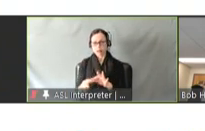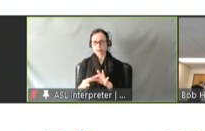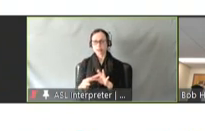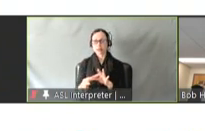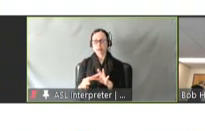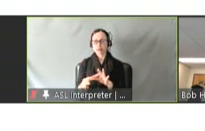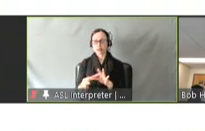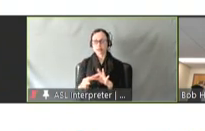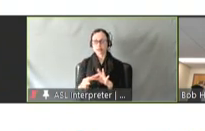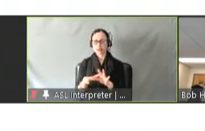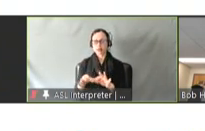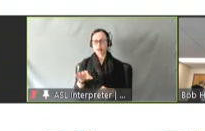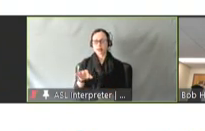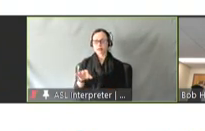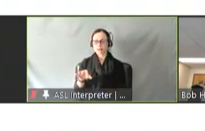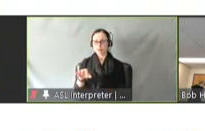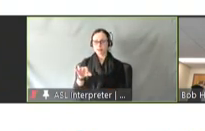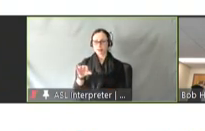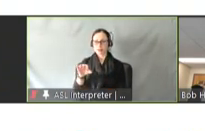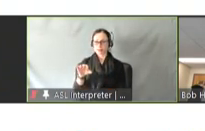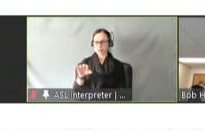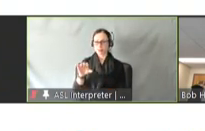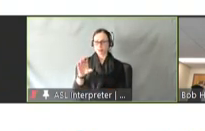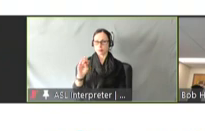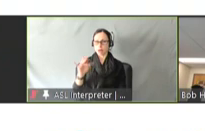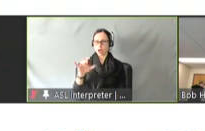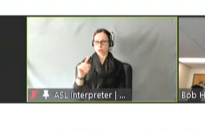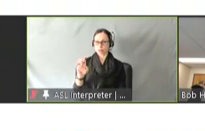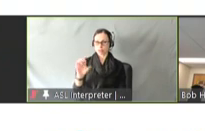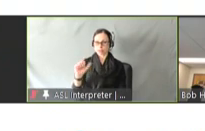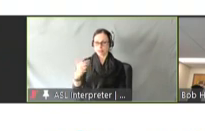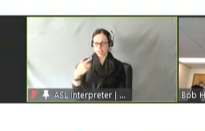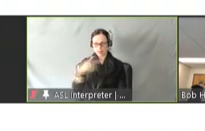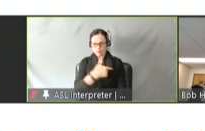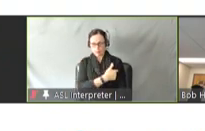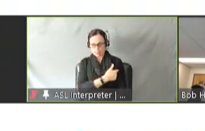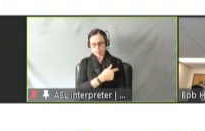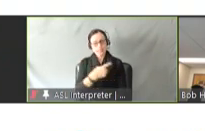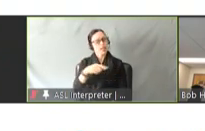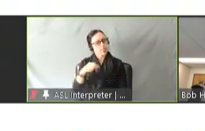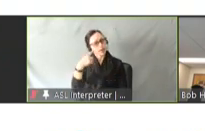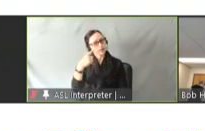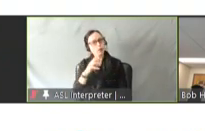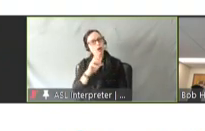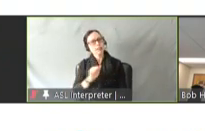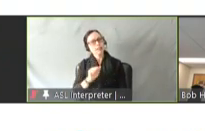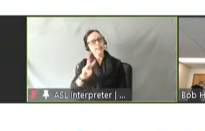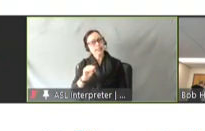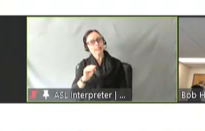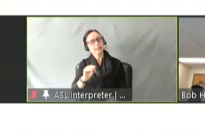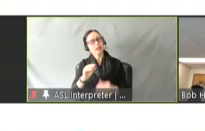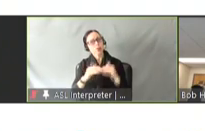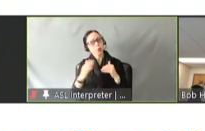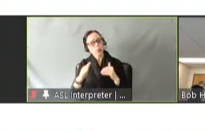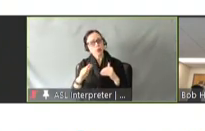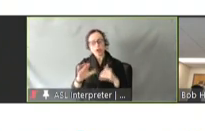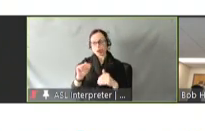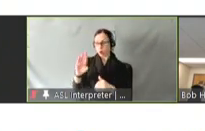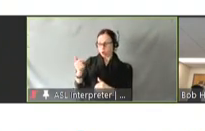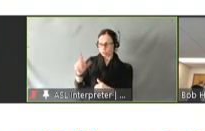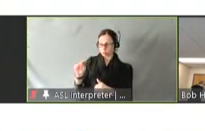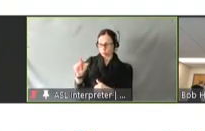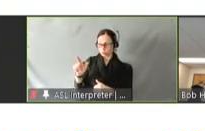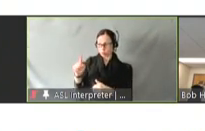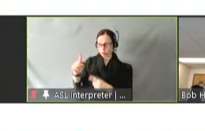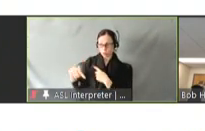Booster doses of this vaccine were phased in Israel first for persons 60 and older, and since the end of August 2021, for everyone